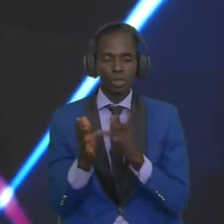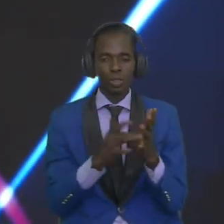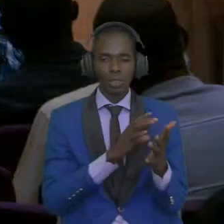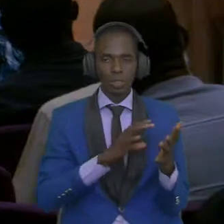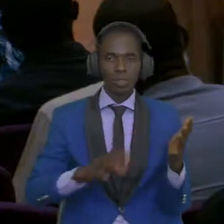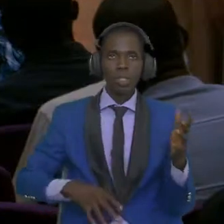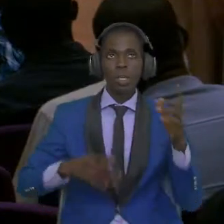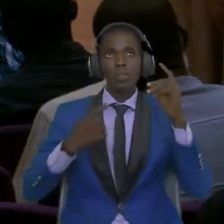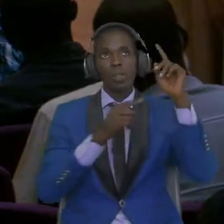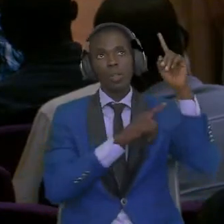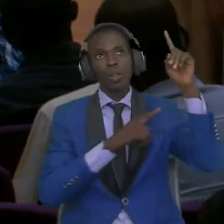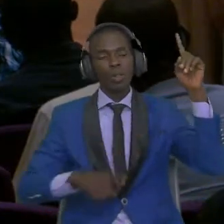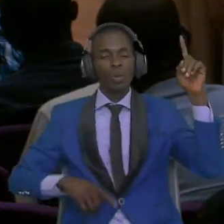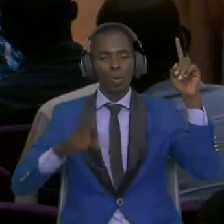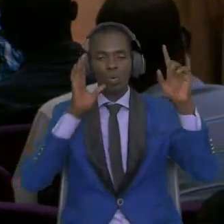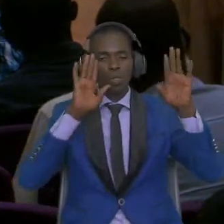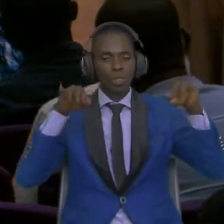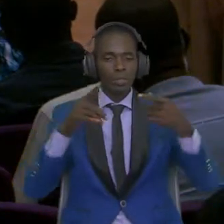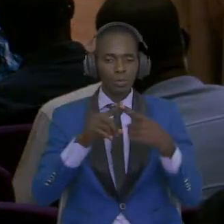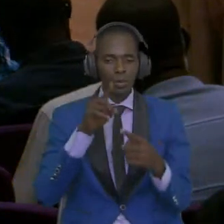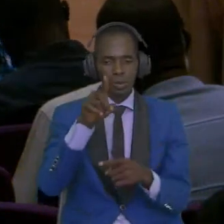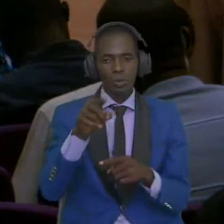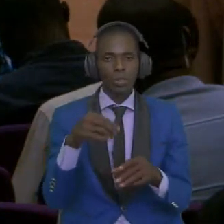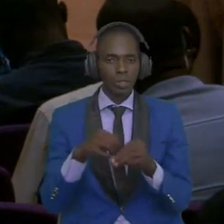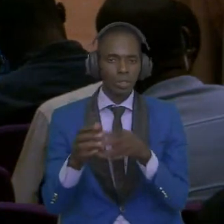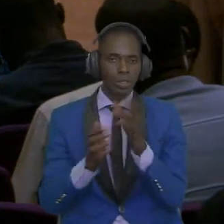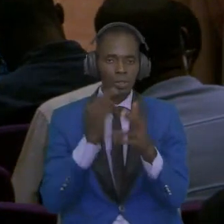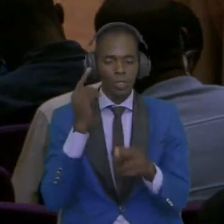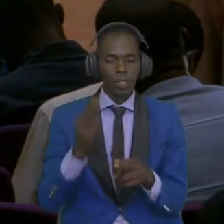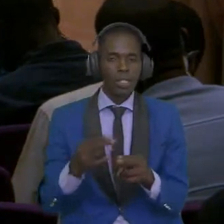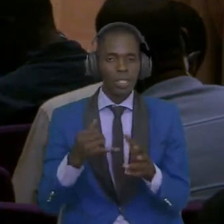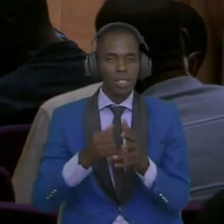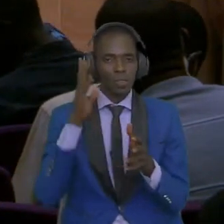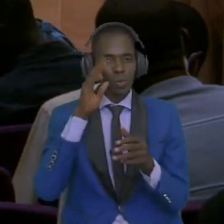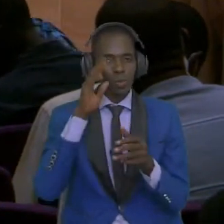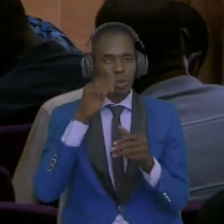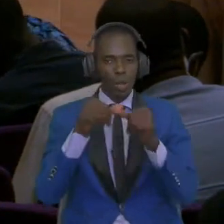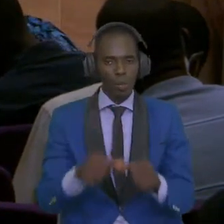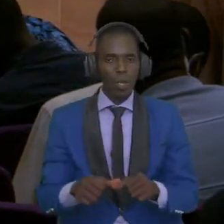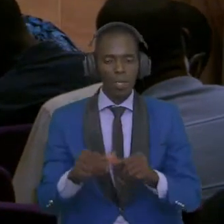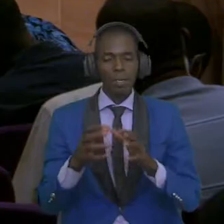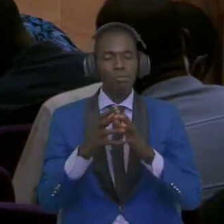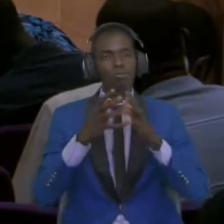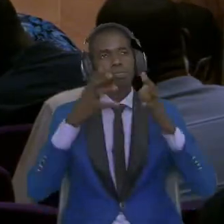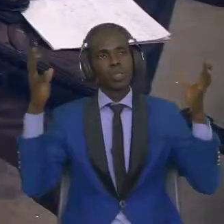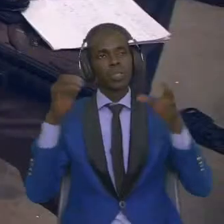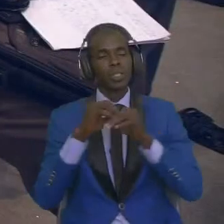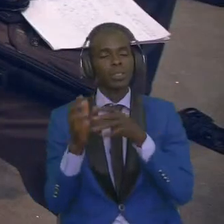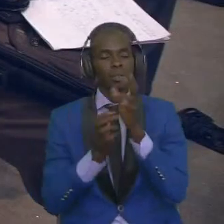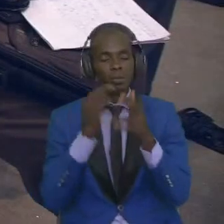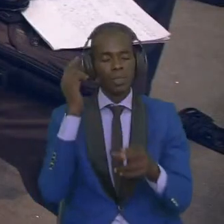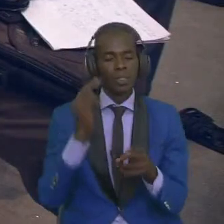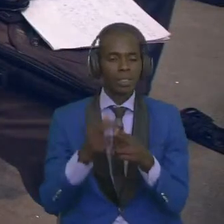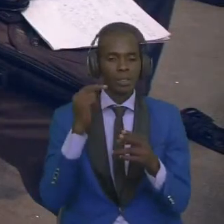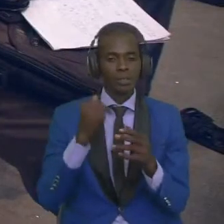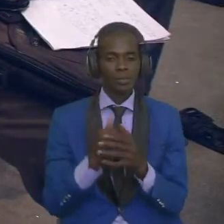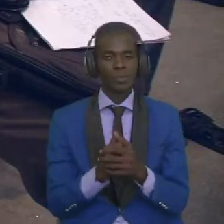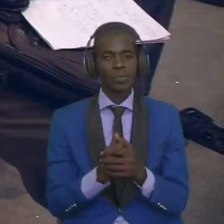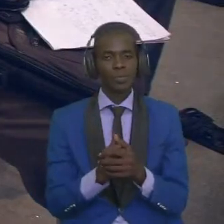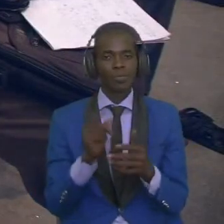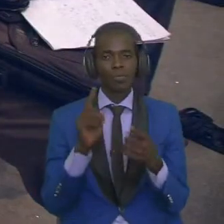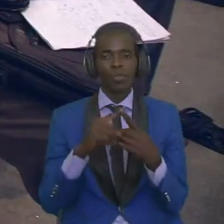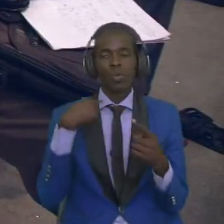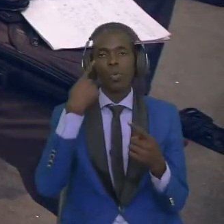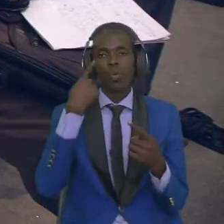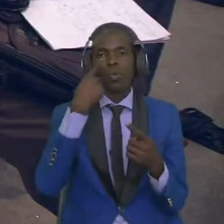give to you. It will abide. And it will abound in Jesus' name. To